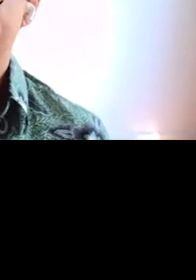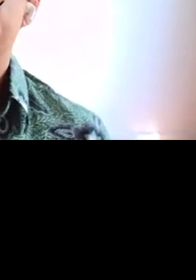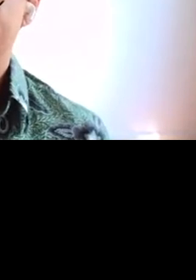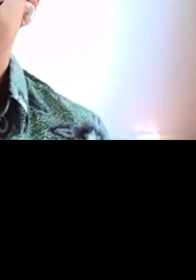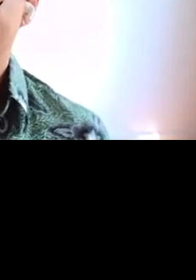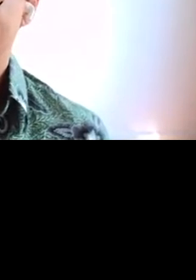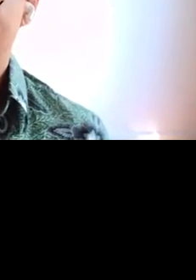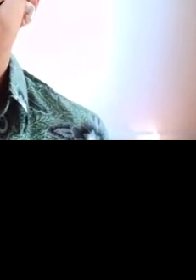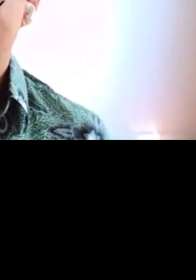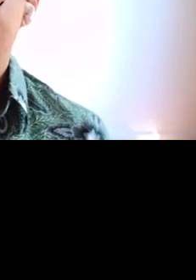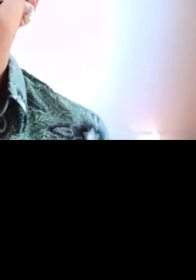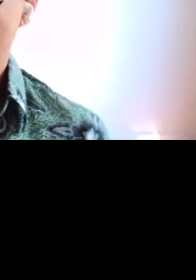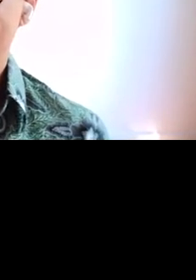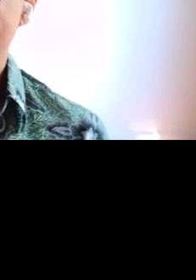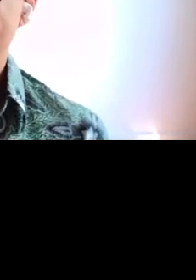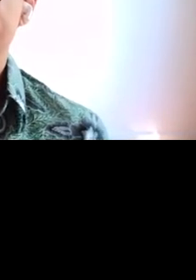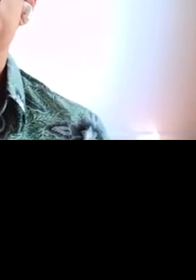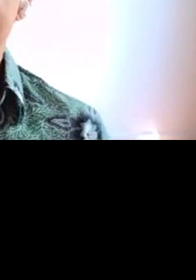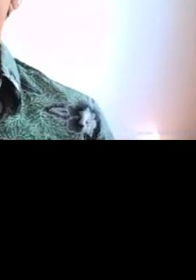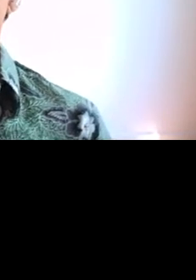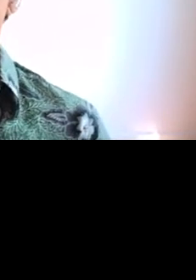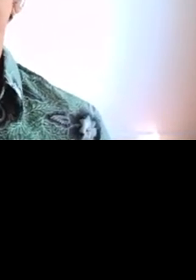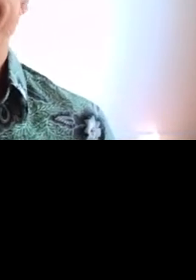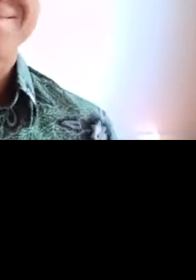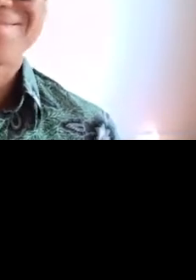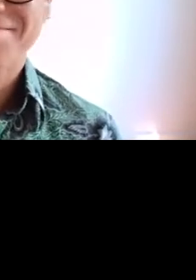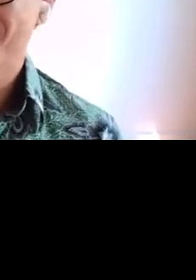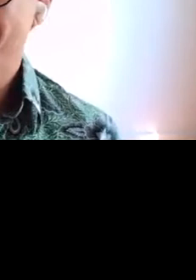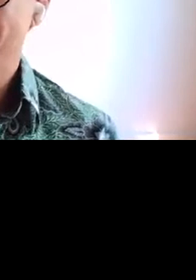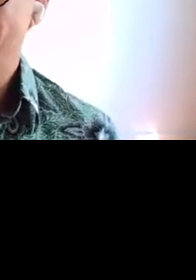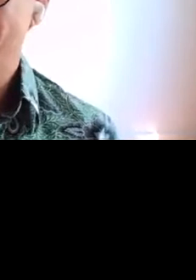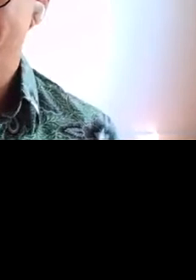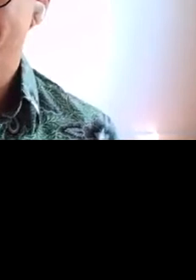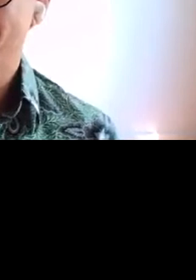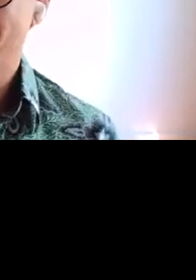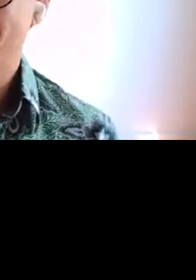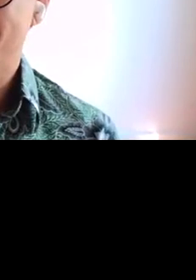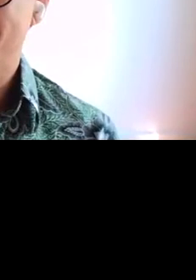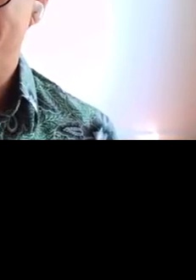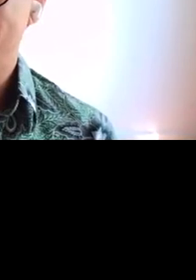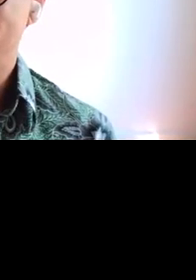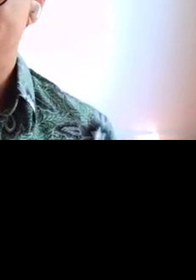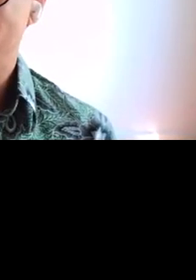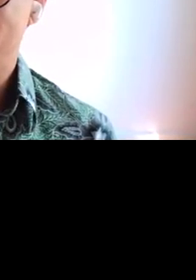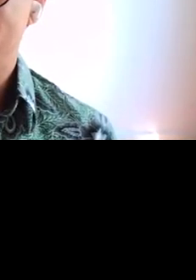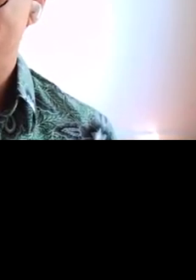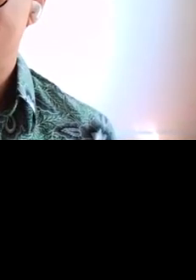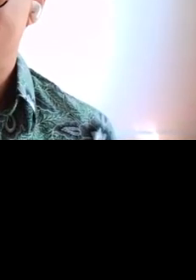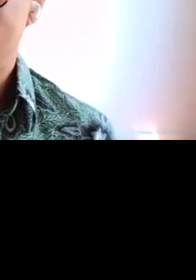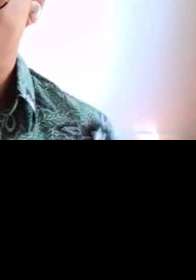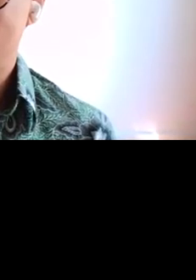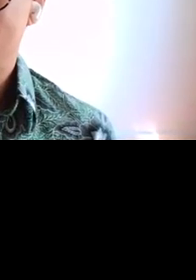we are excited to have my friend, Myung, the founder of Tiny Gigantic, here today. Myung is a